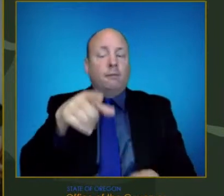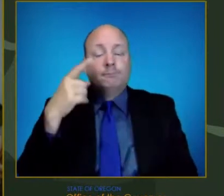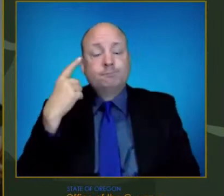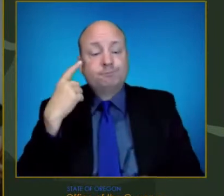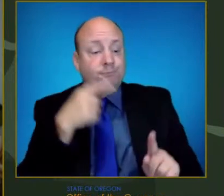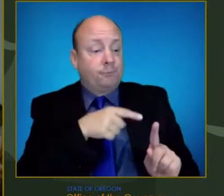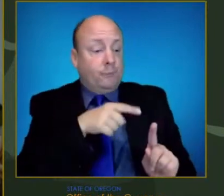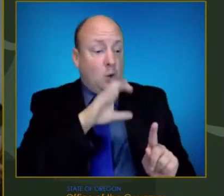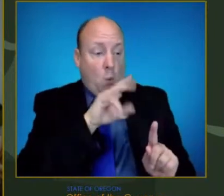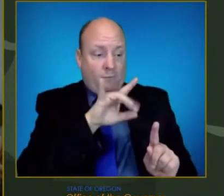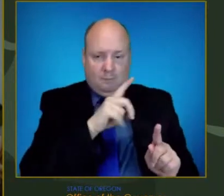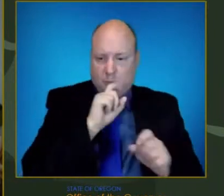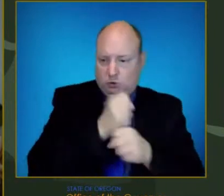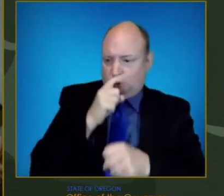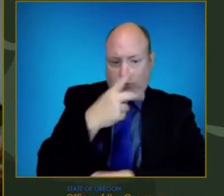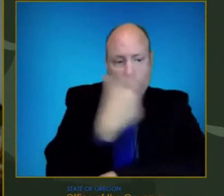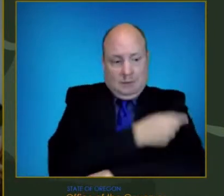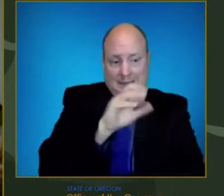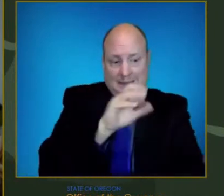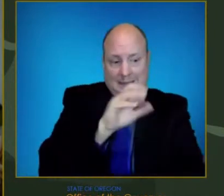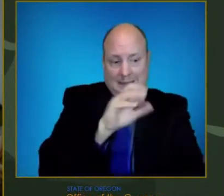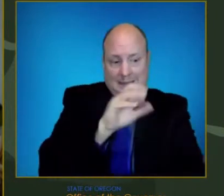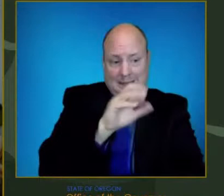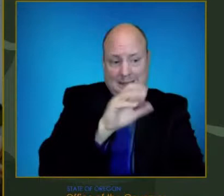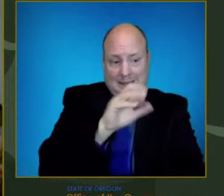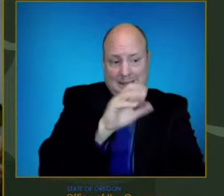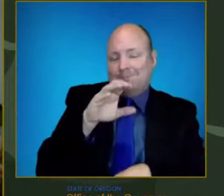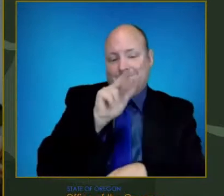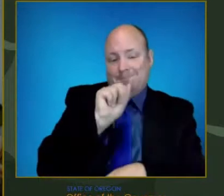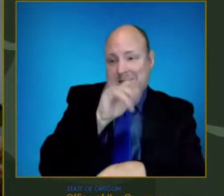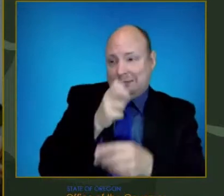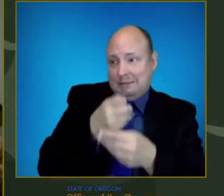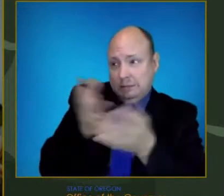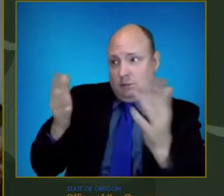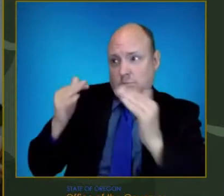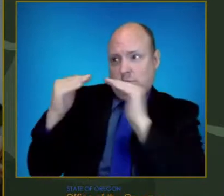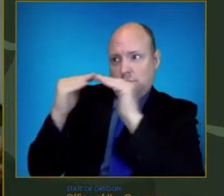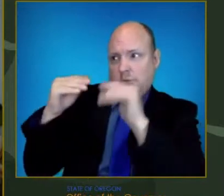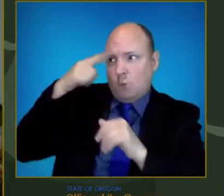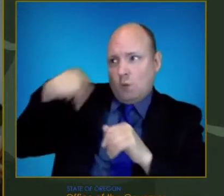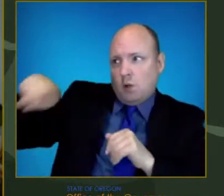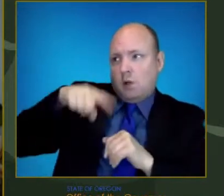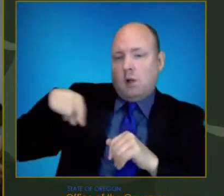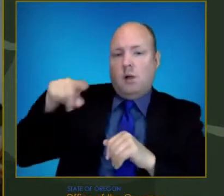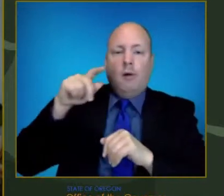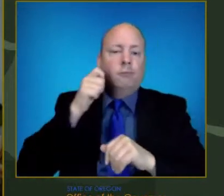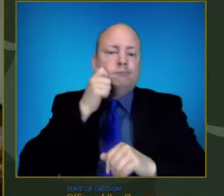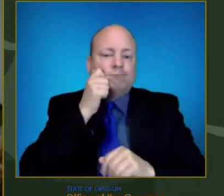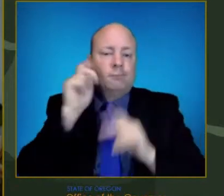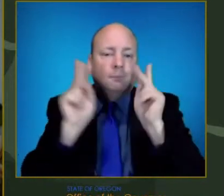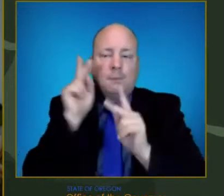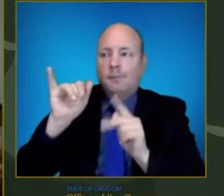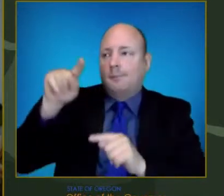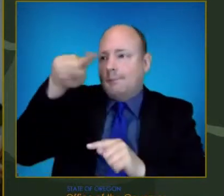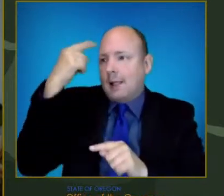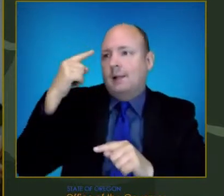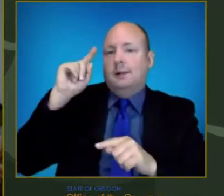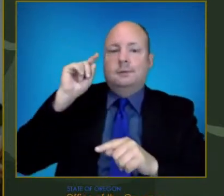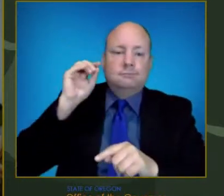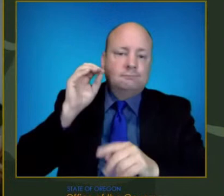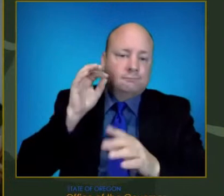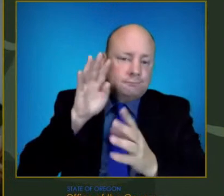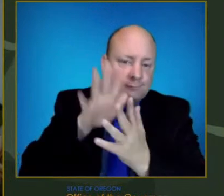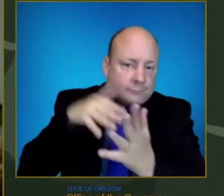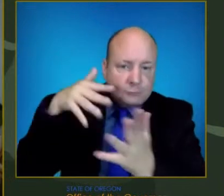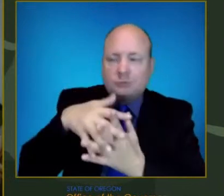communities. The work group's recommendation that social determinants of vulnerability be included in the assessment of medical conditions that